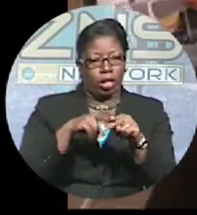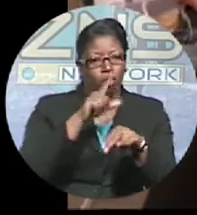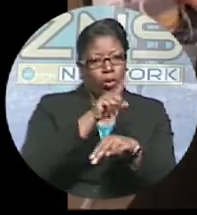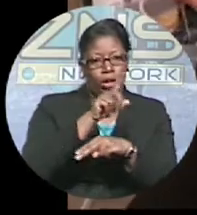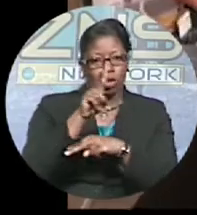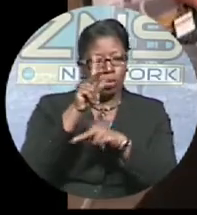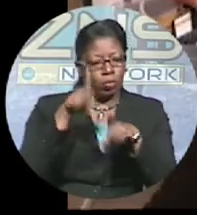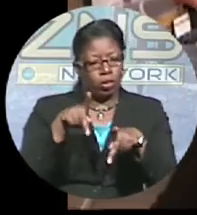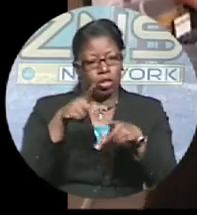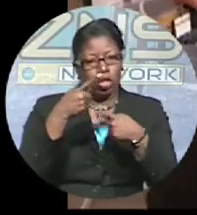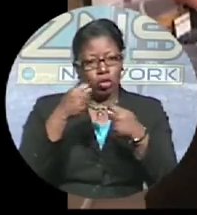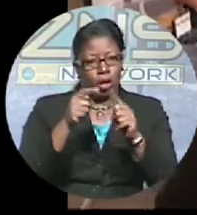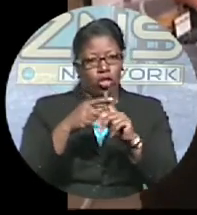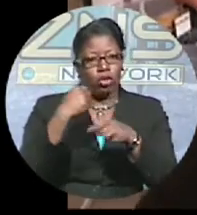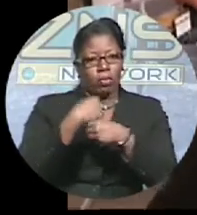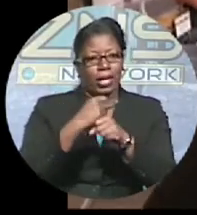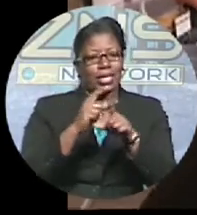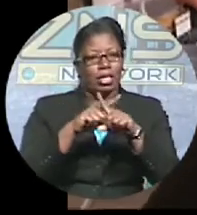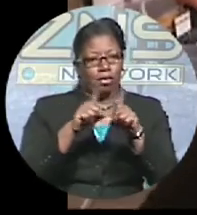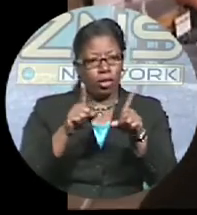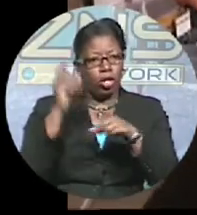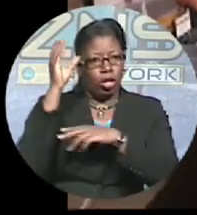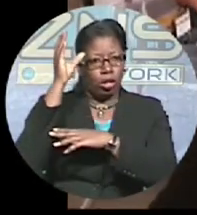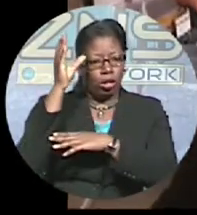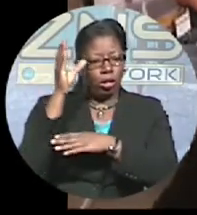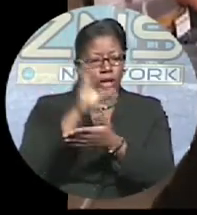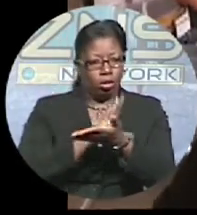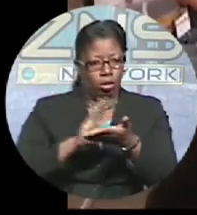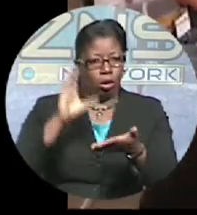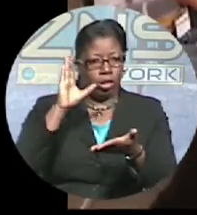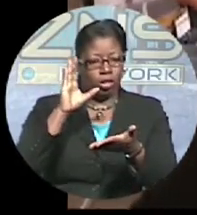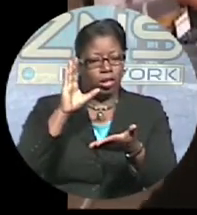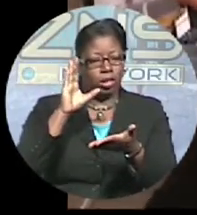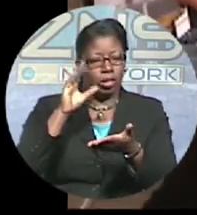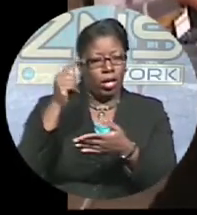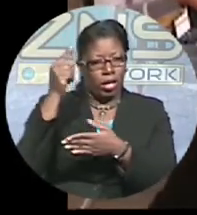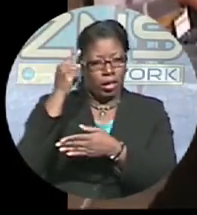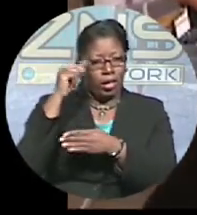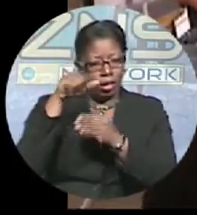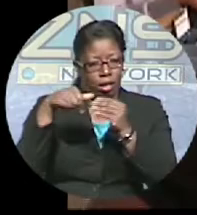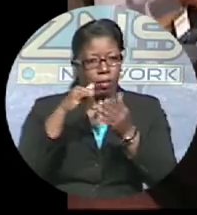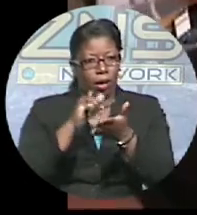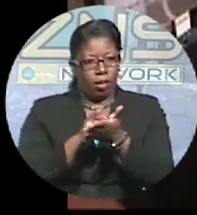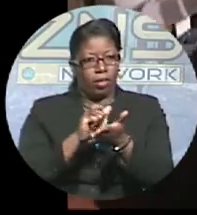in the country, I think that the college needs to look at all of those factors and consider keeping the school fee as